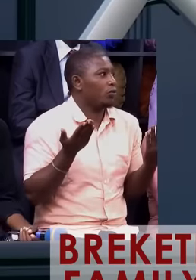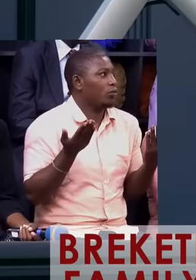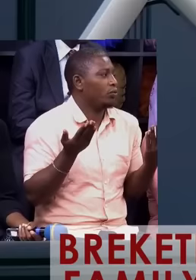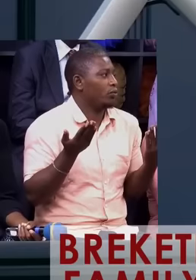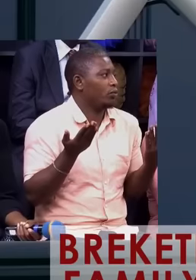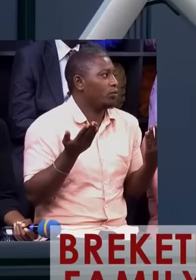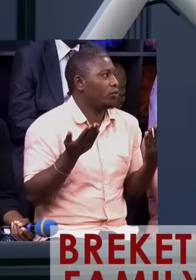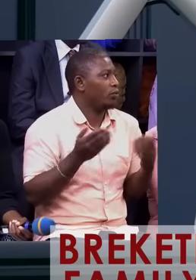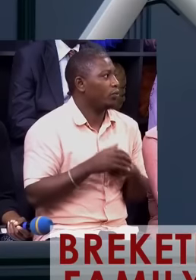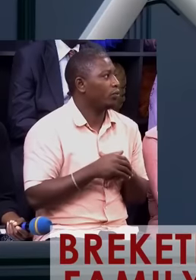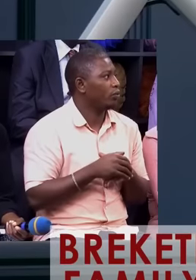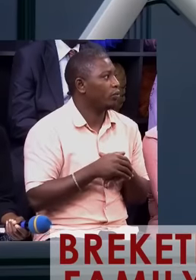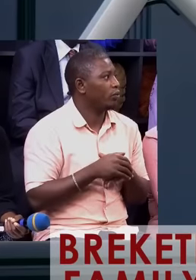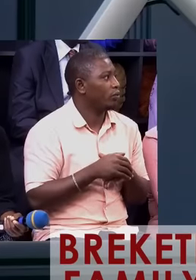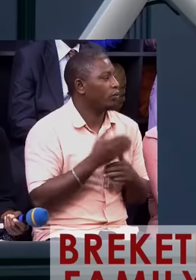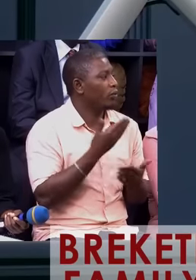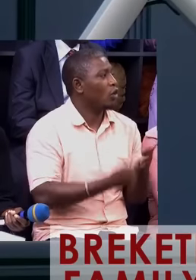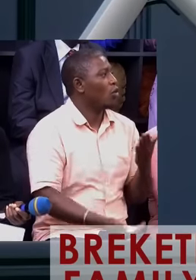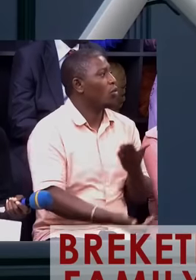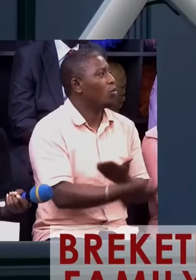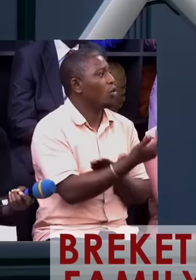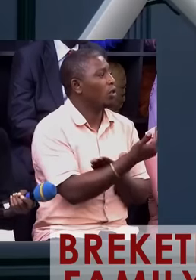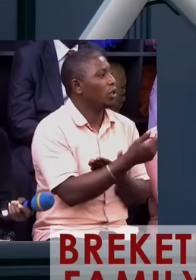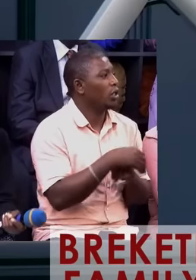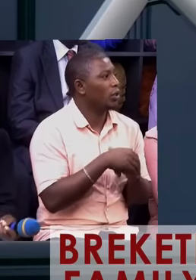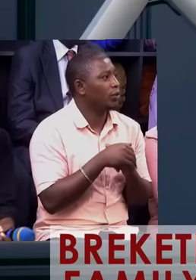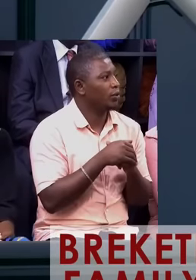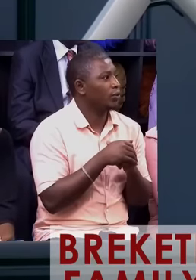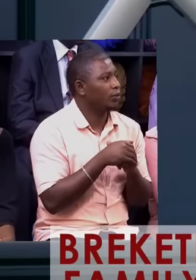simple hello good